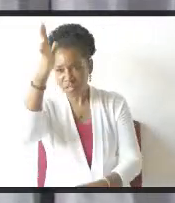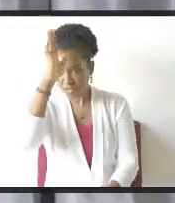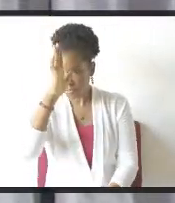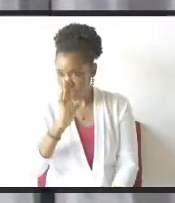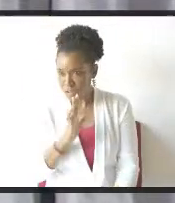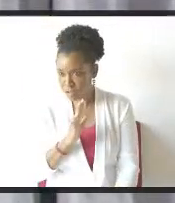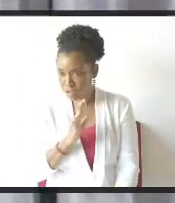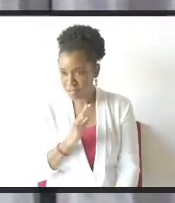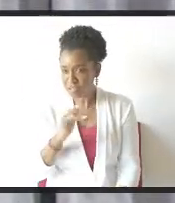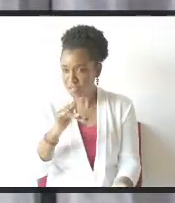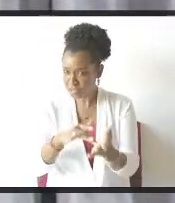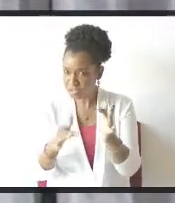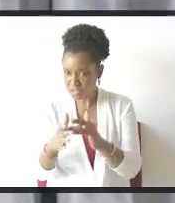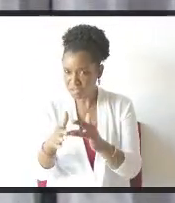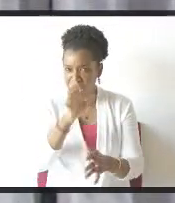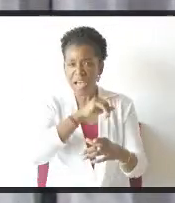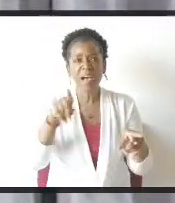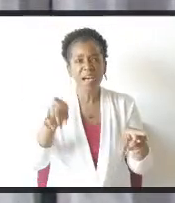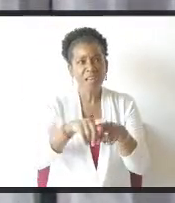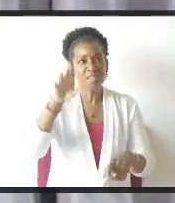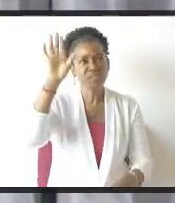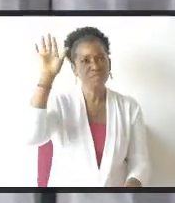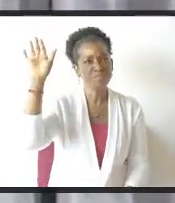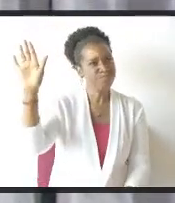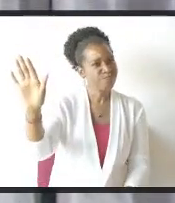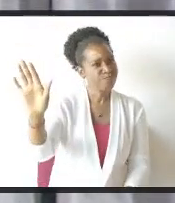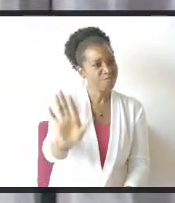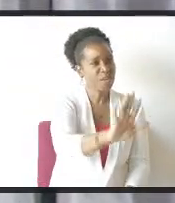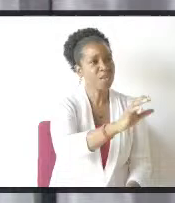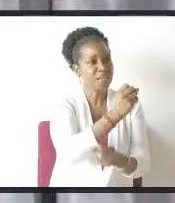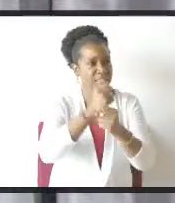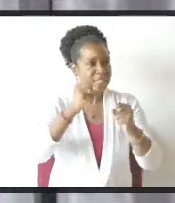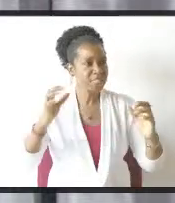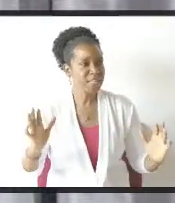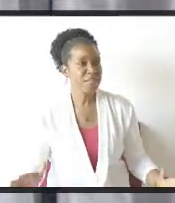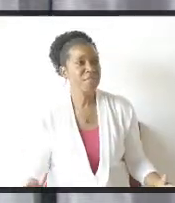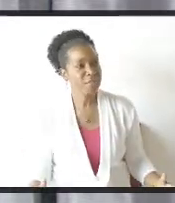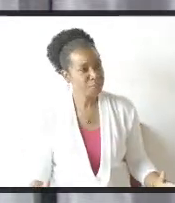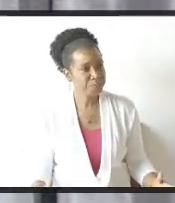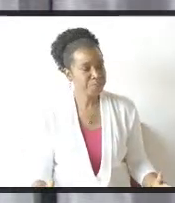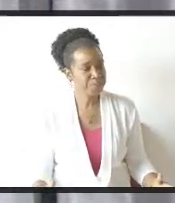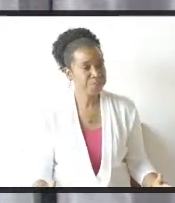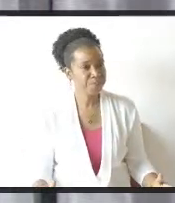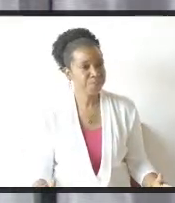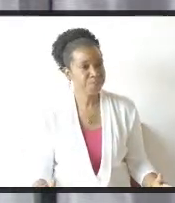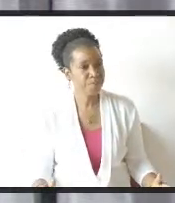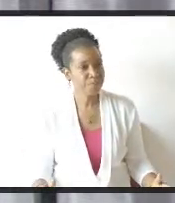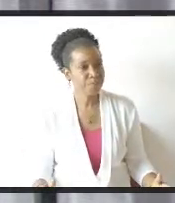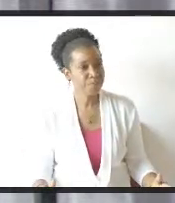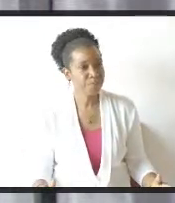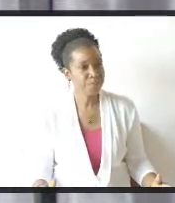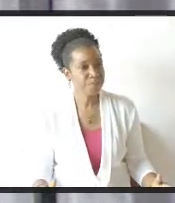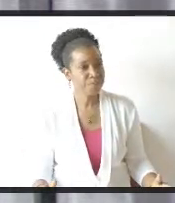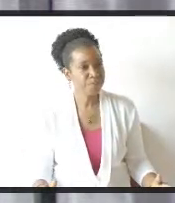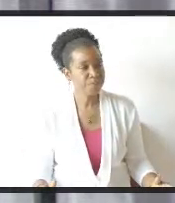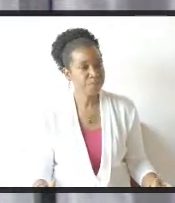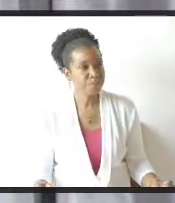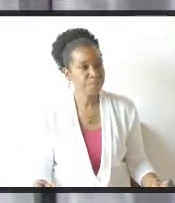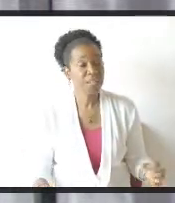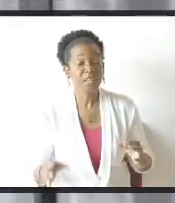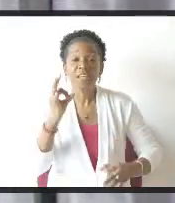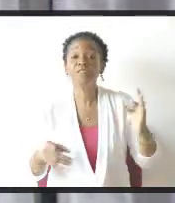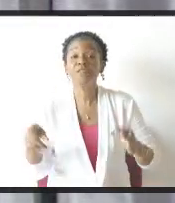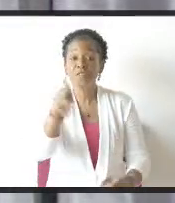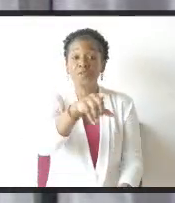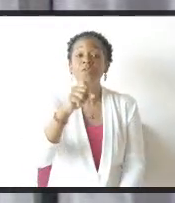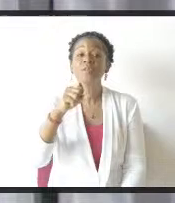If you would right there decide in your mind to trust Jesus Christ as your Savior and Lord, I can tell you, God will